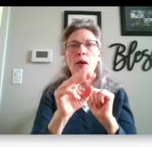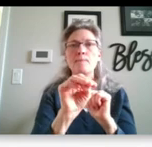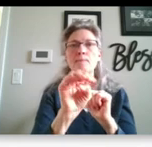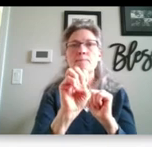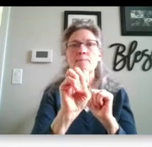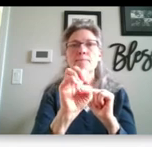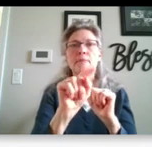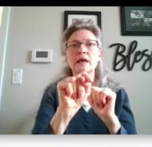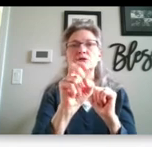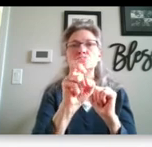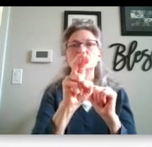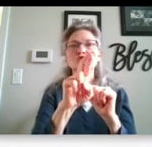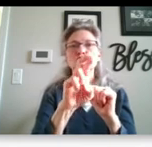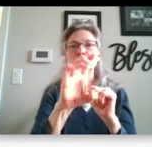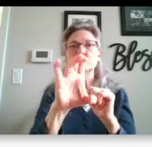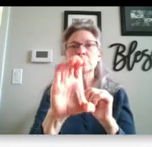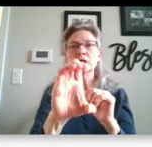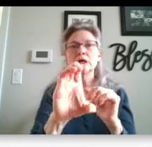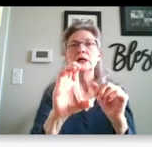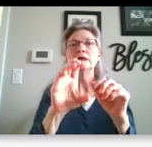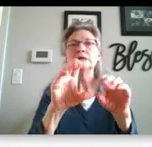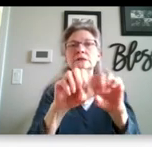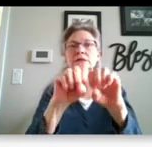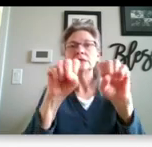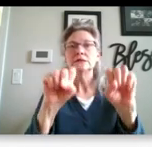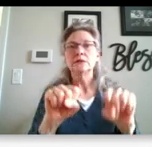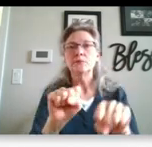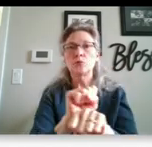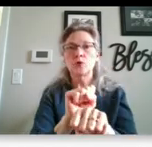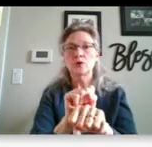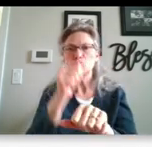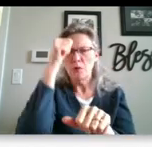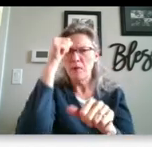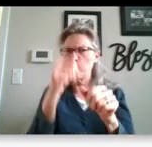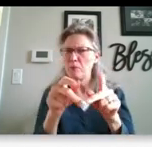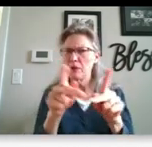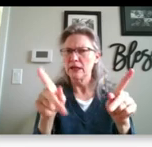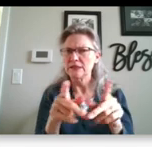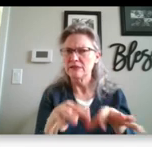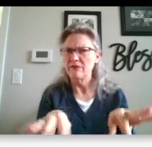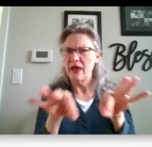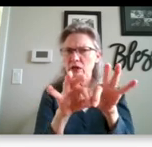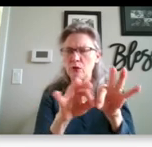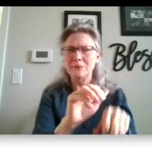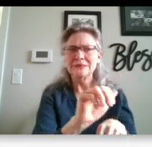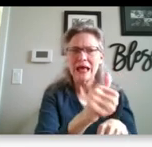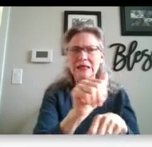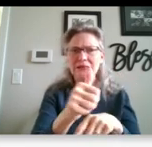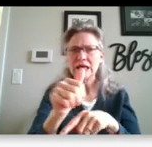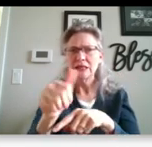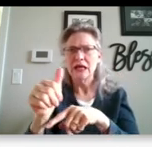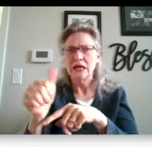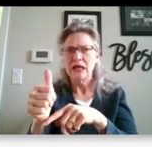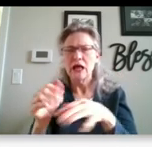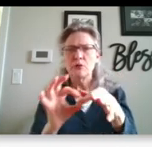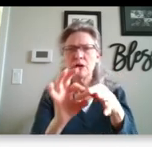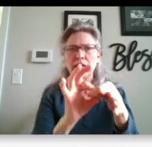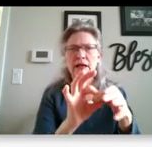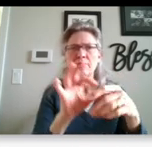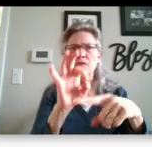system works, keeping in mind place value and how we can relate fractions and decimals to each